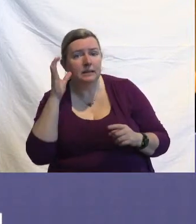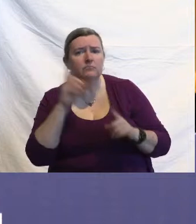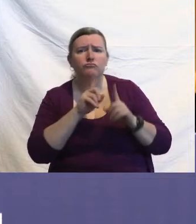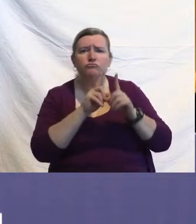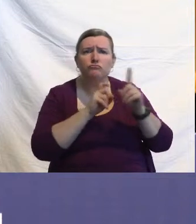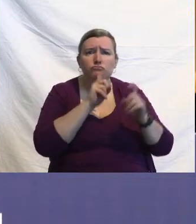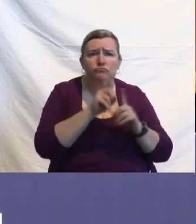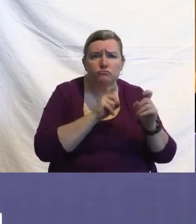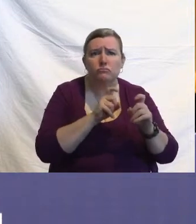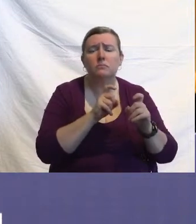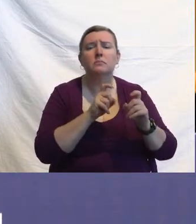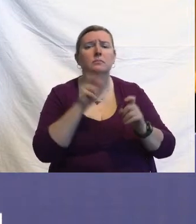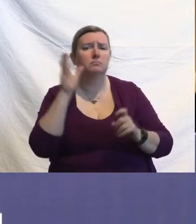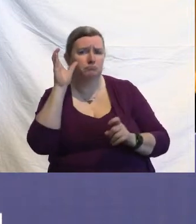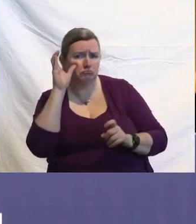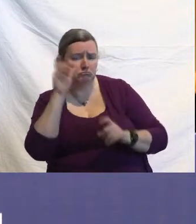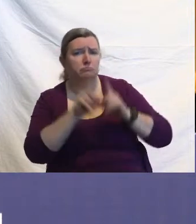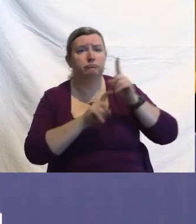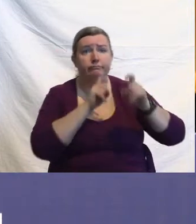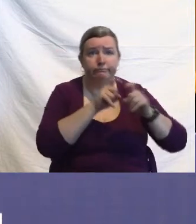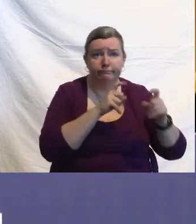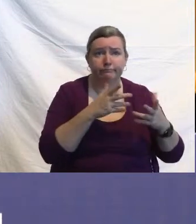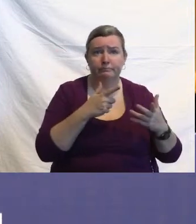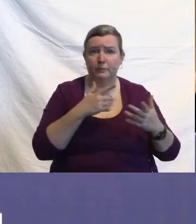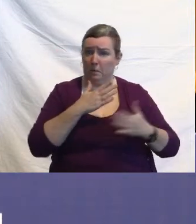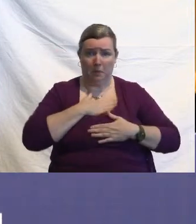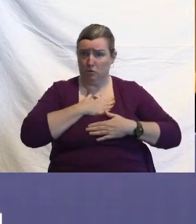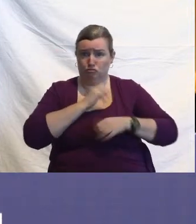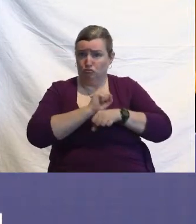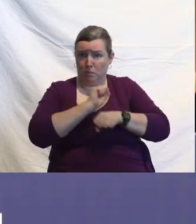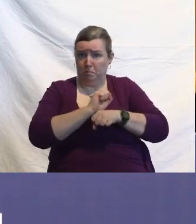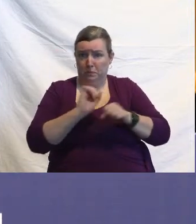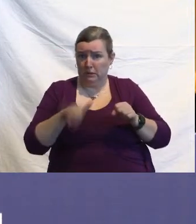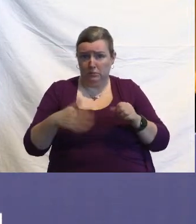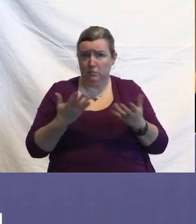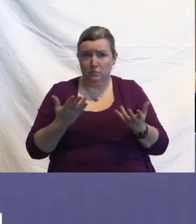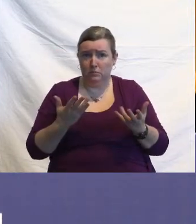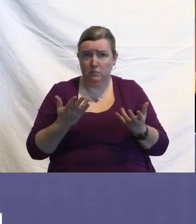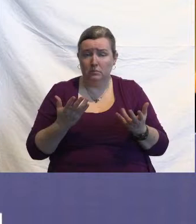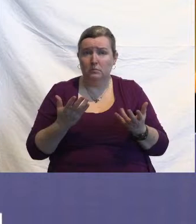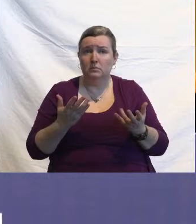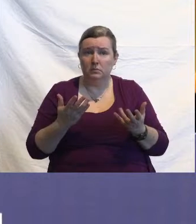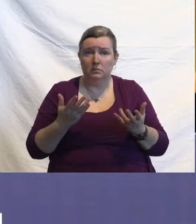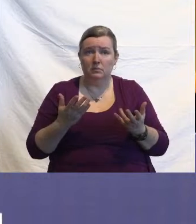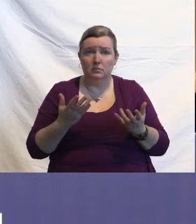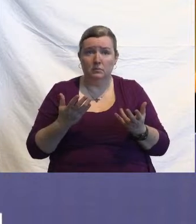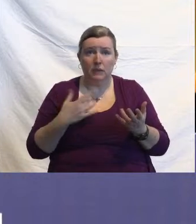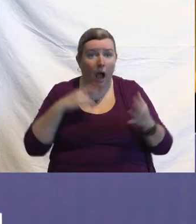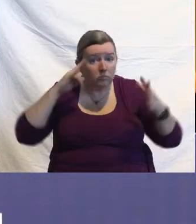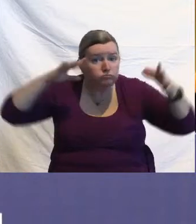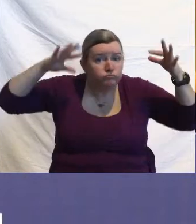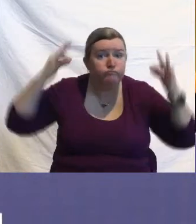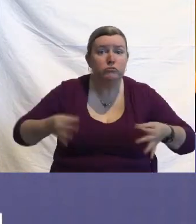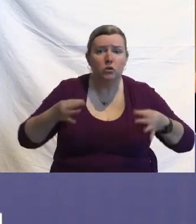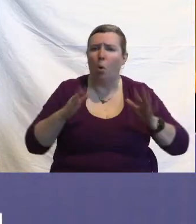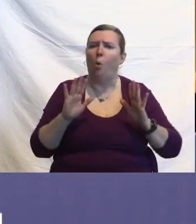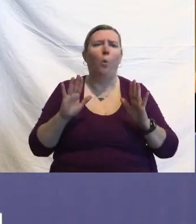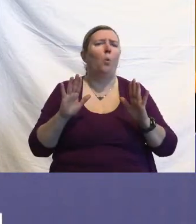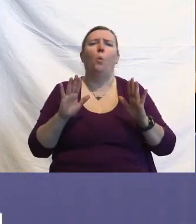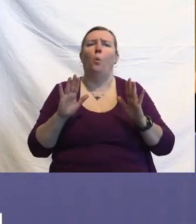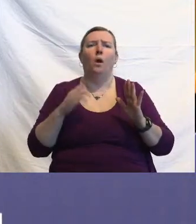So that was my job. This is not something for me to put my thumb on the scale. I haven't, I'm not now, and I